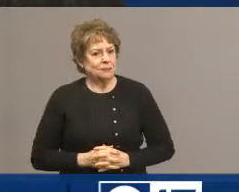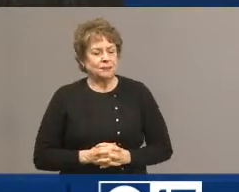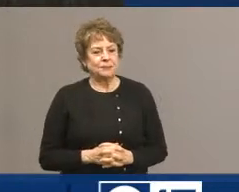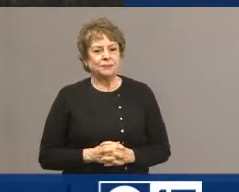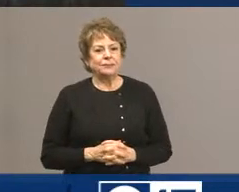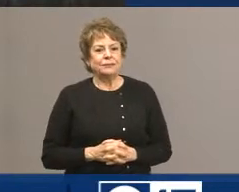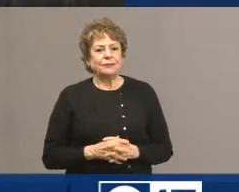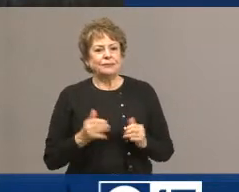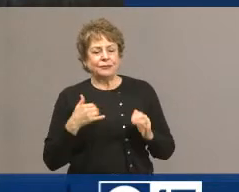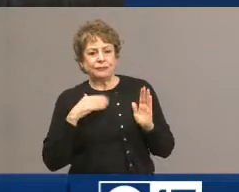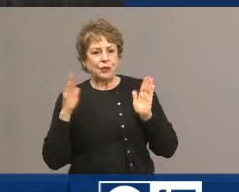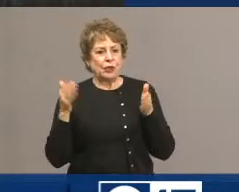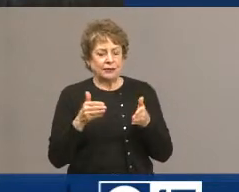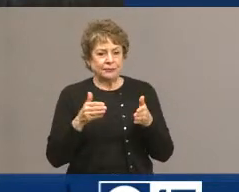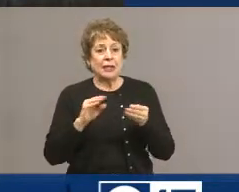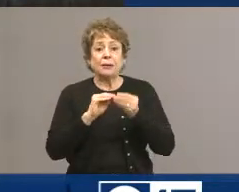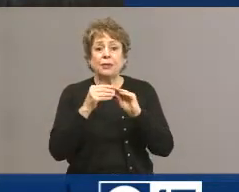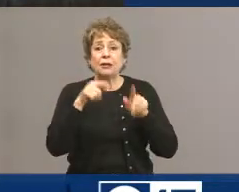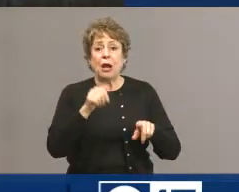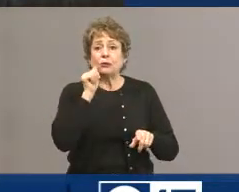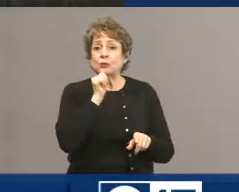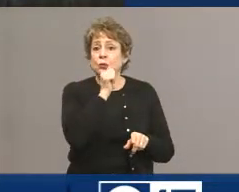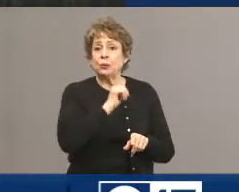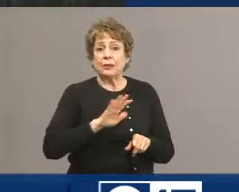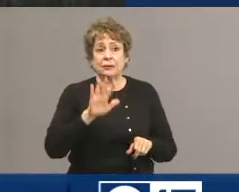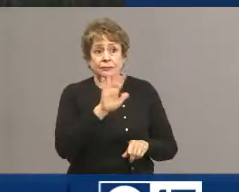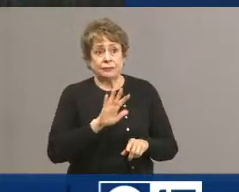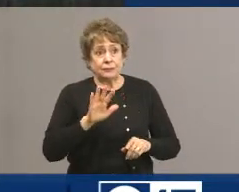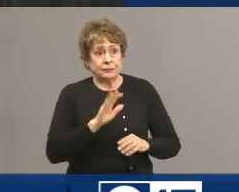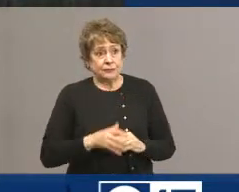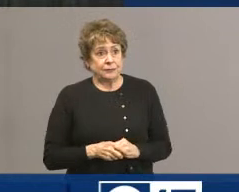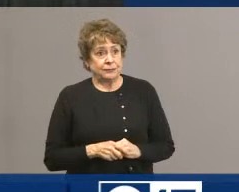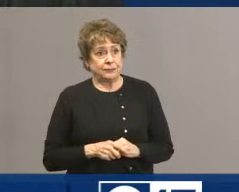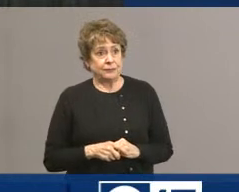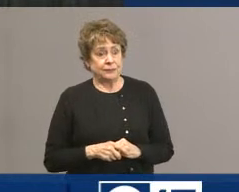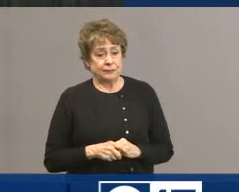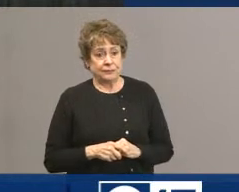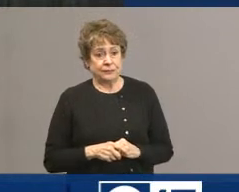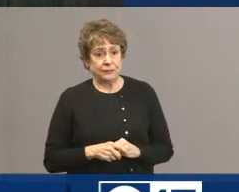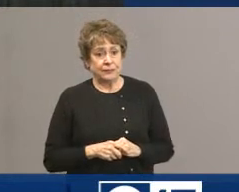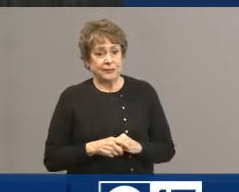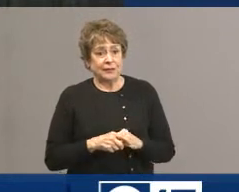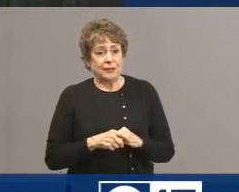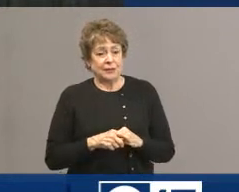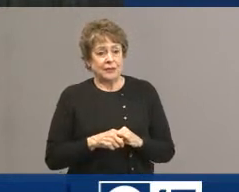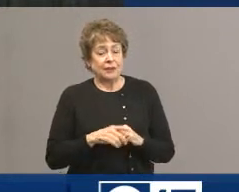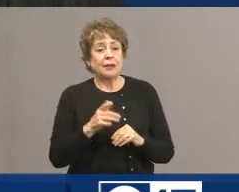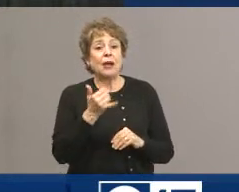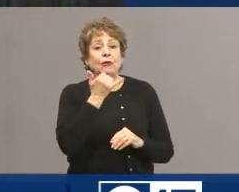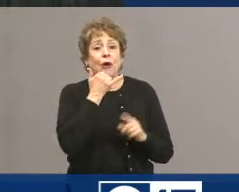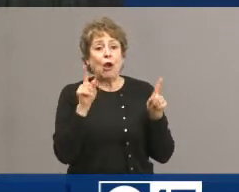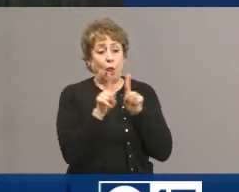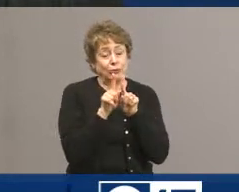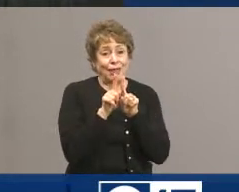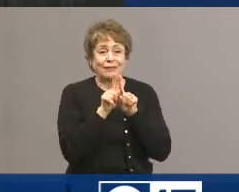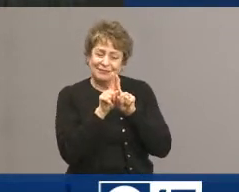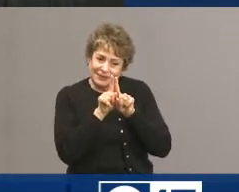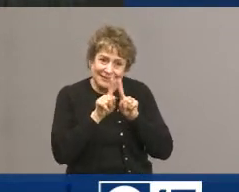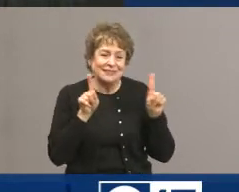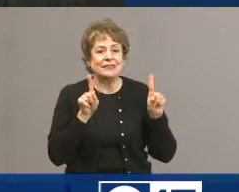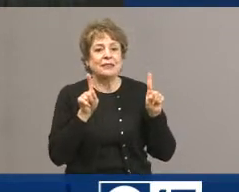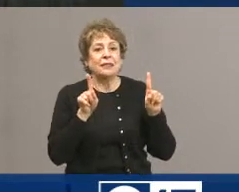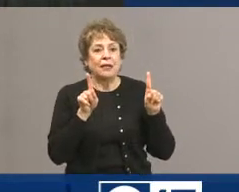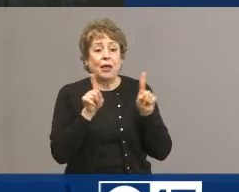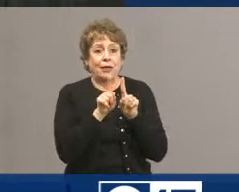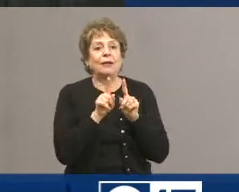they're going in the wrong direction. This is the gating criteria that we've used, but today Arizona is